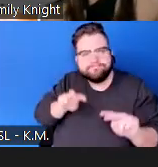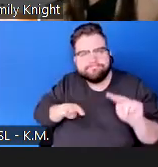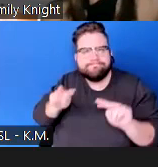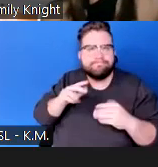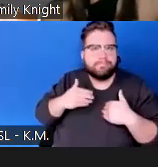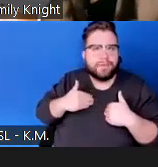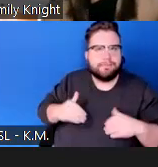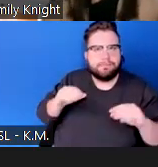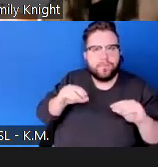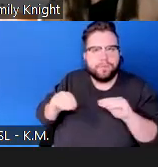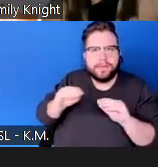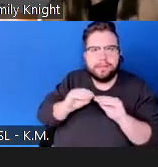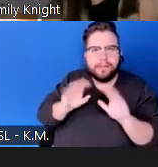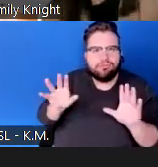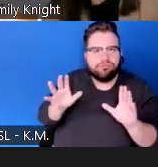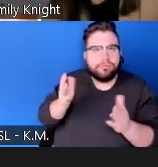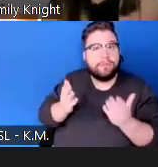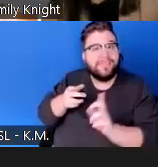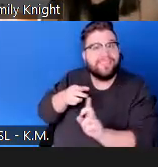to see it.